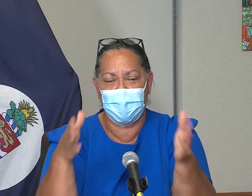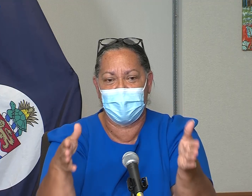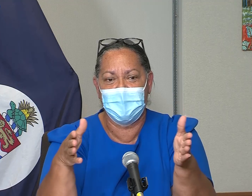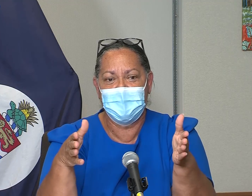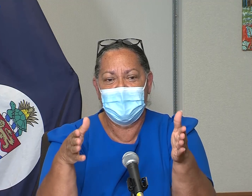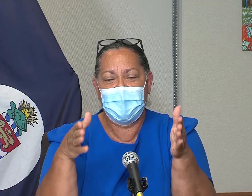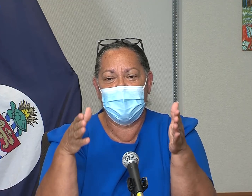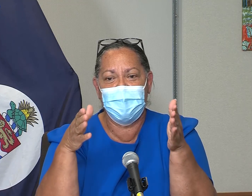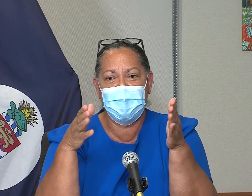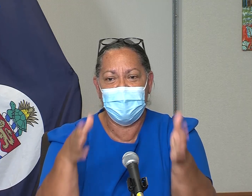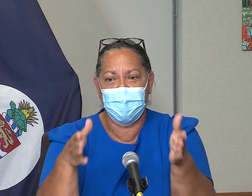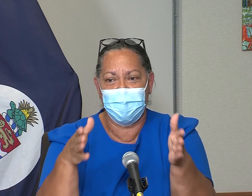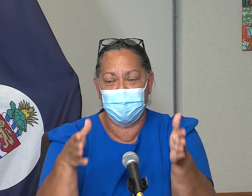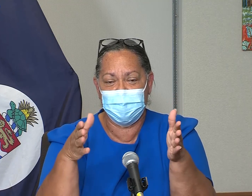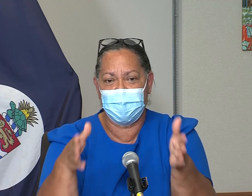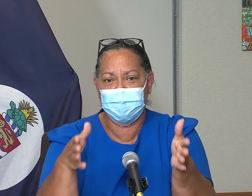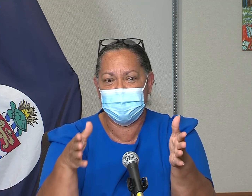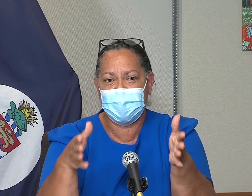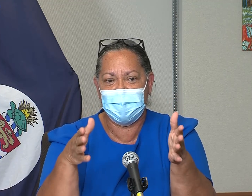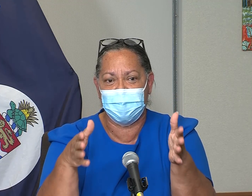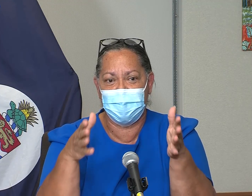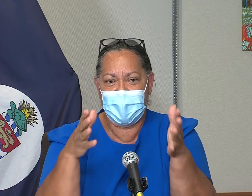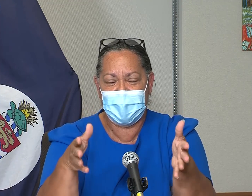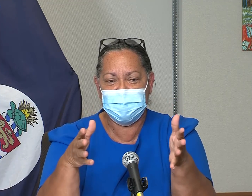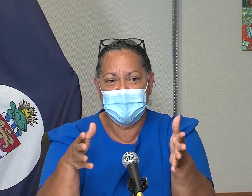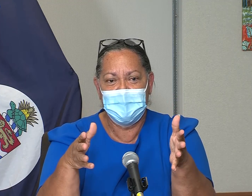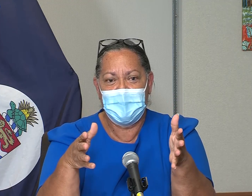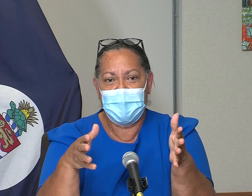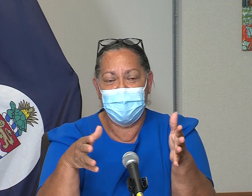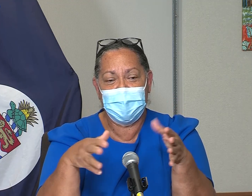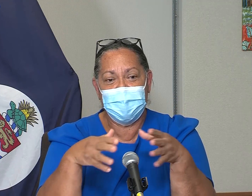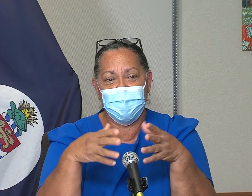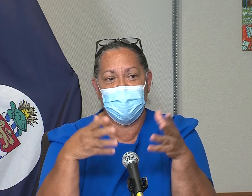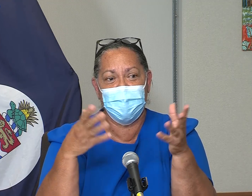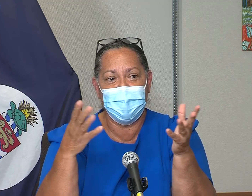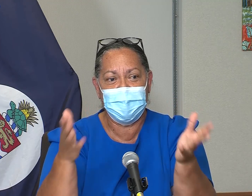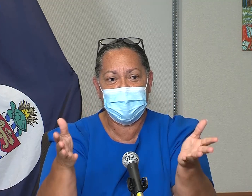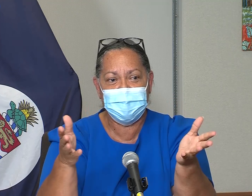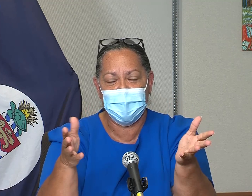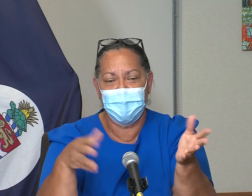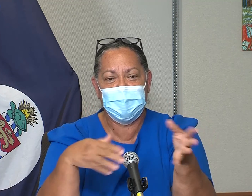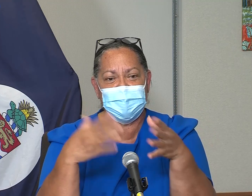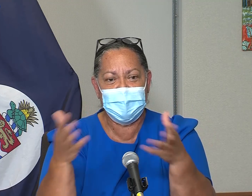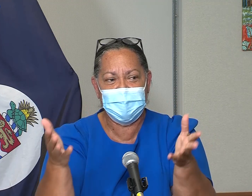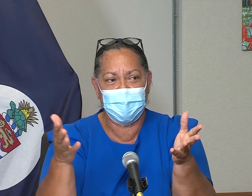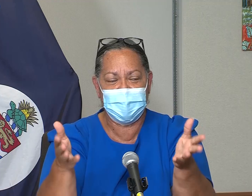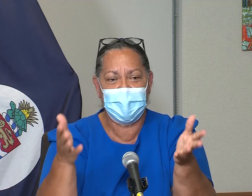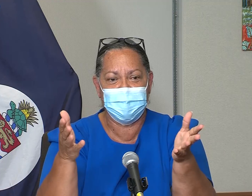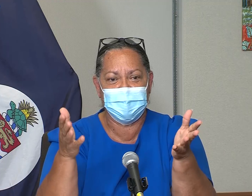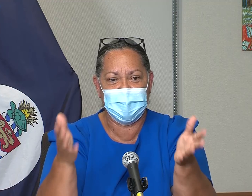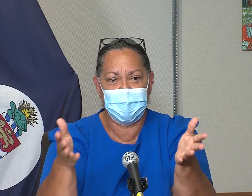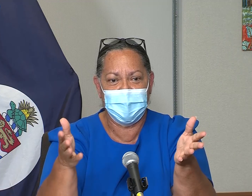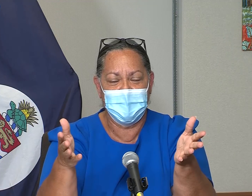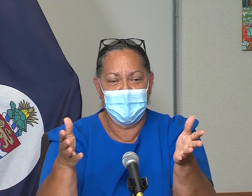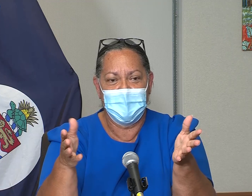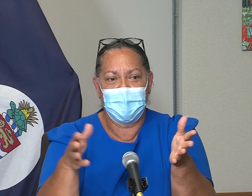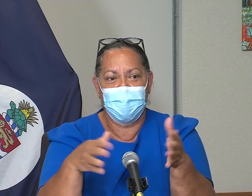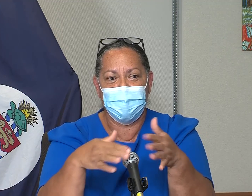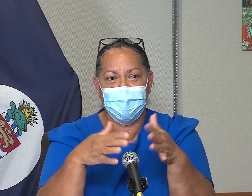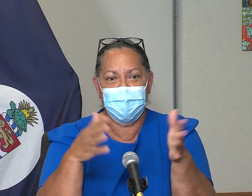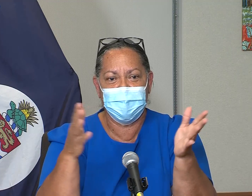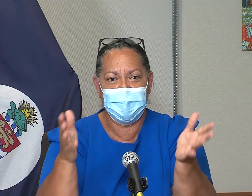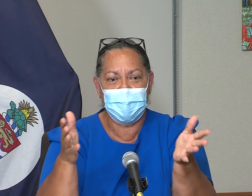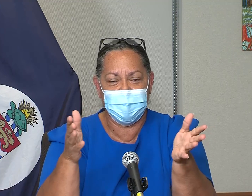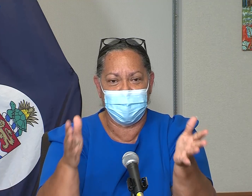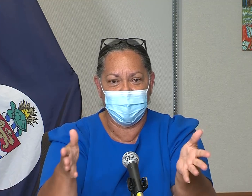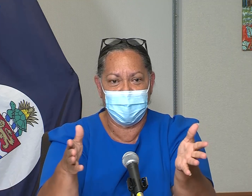feet apart, and neither of those persons had on a mask. And because we're human beings, we sneeze from time to time. And